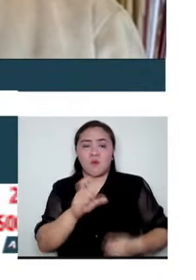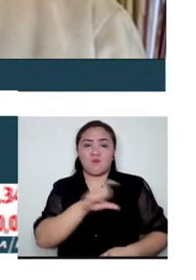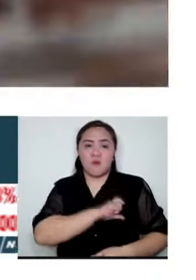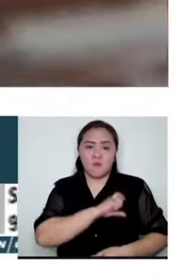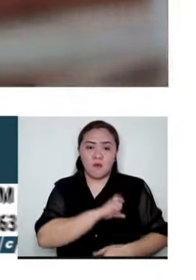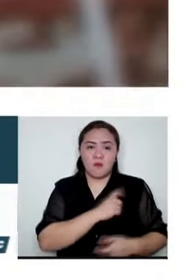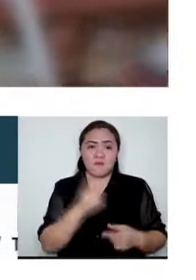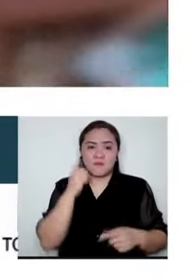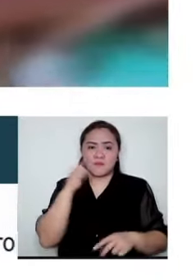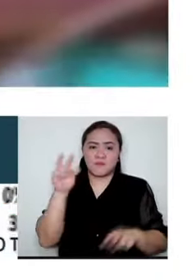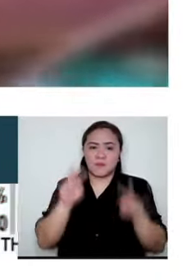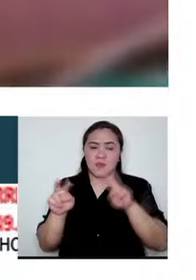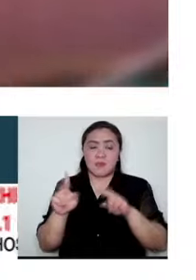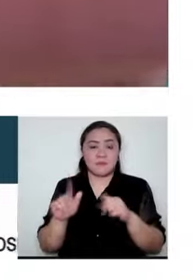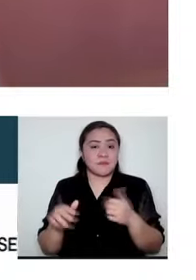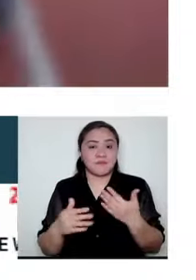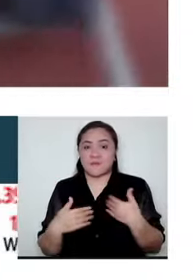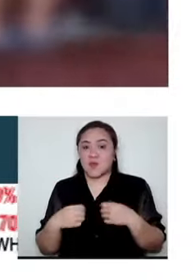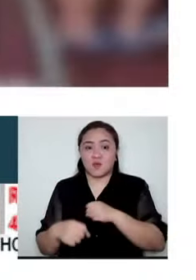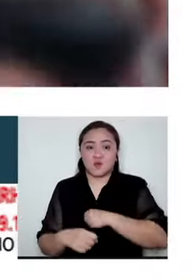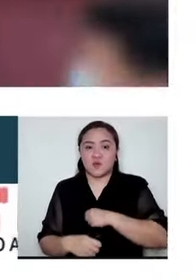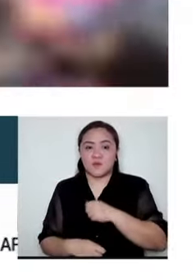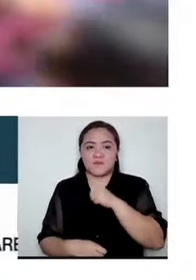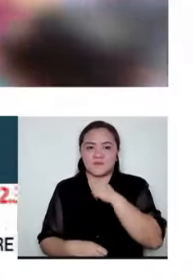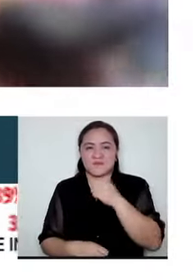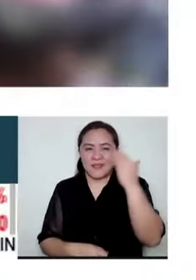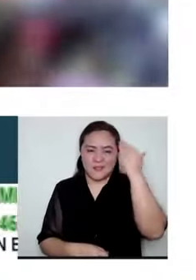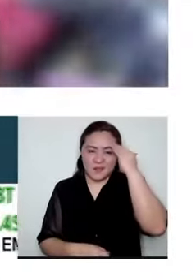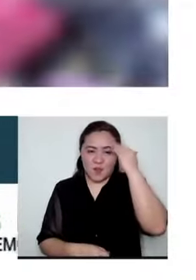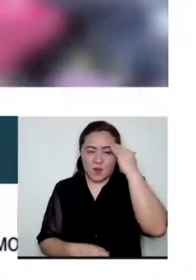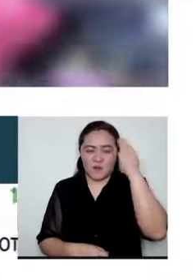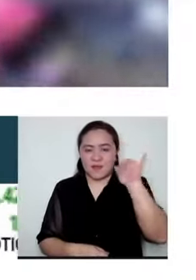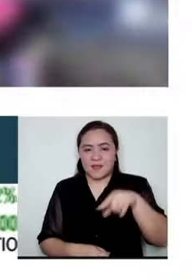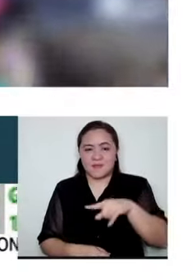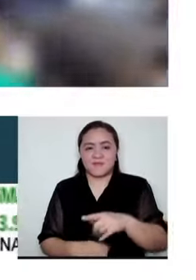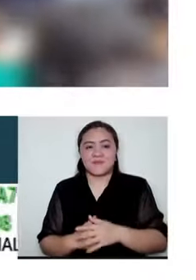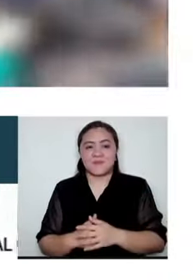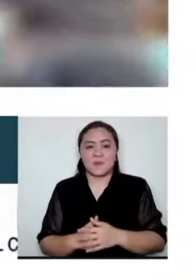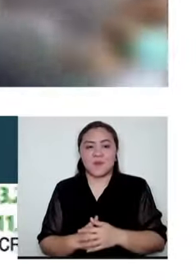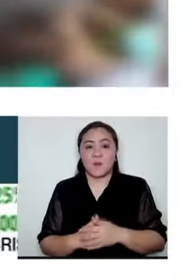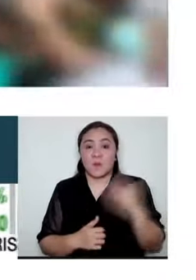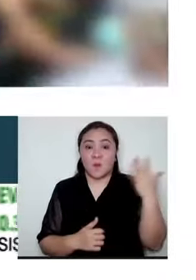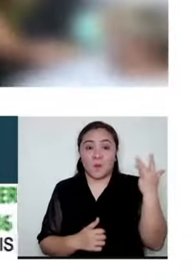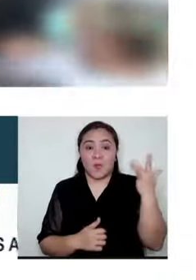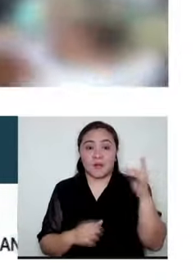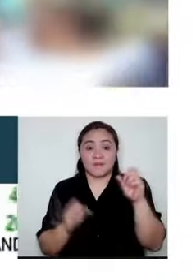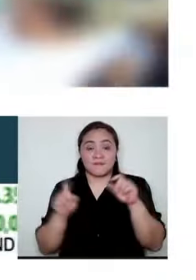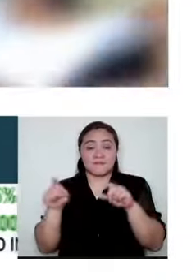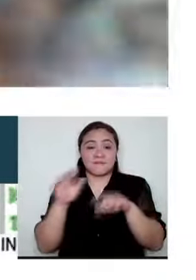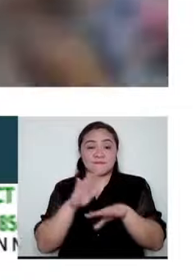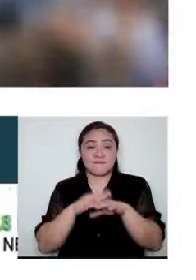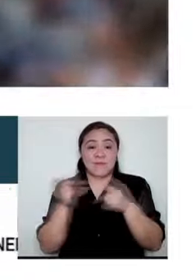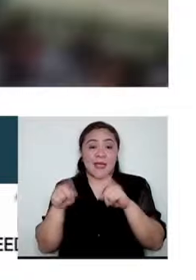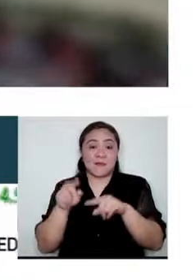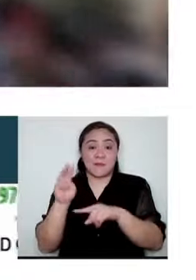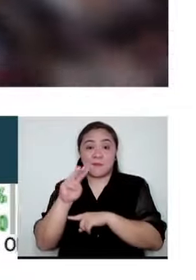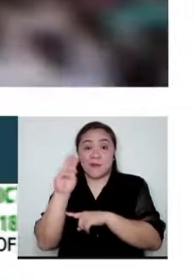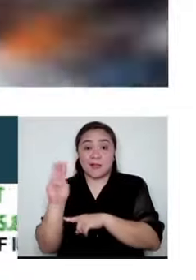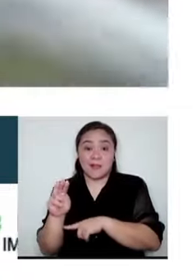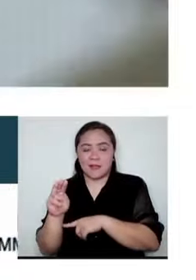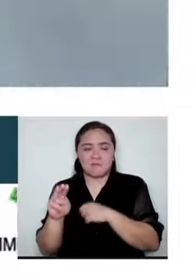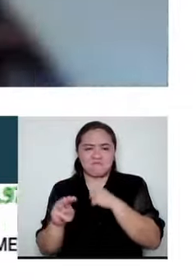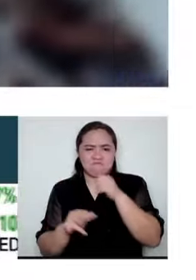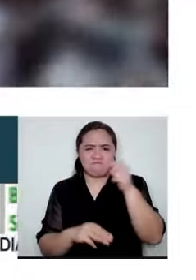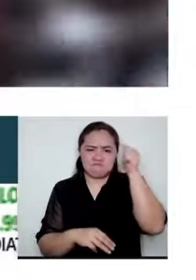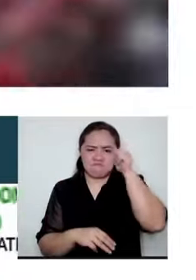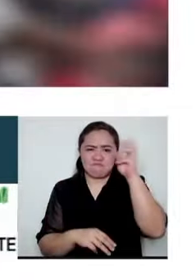I'm not so familiar, again, I reiterate what I mentioned a while ago. I'm not so familiar, again, with the systems employed in Manila, for instance, if you're